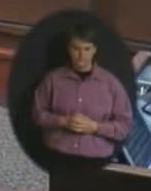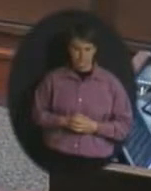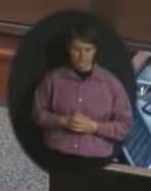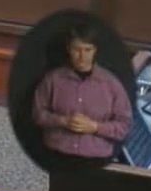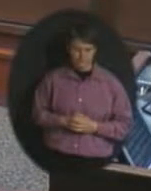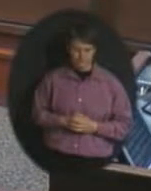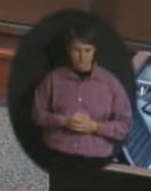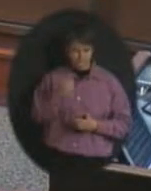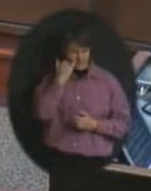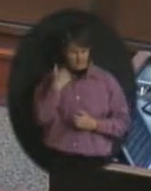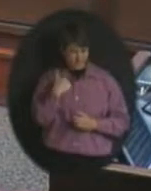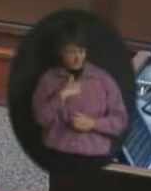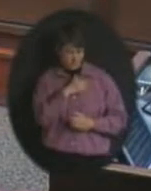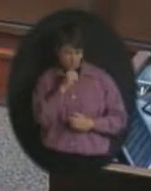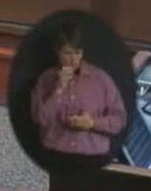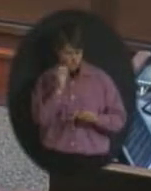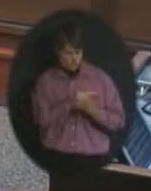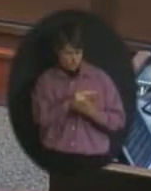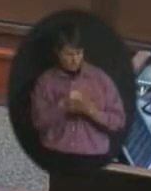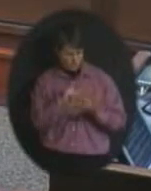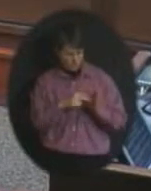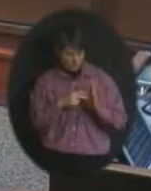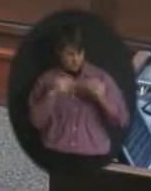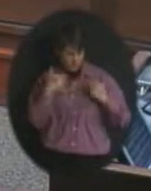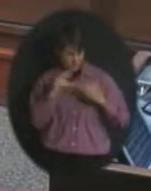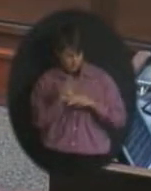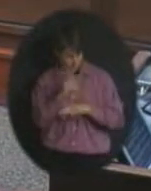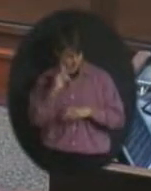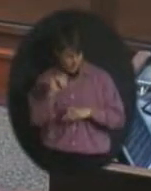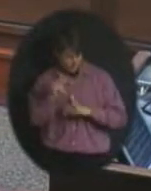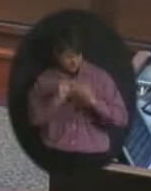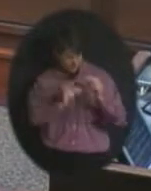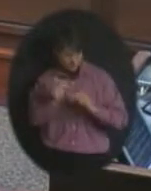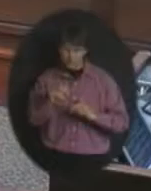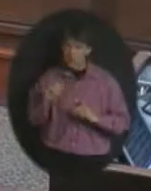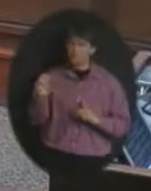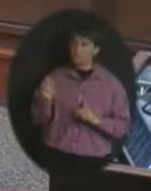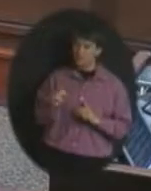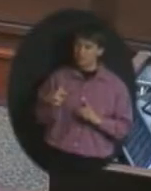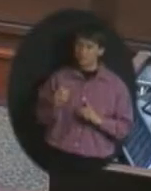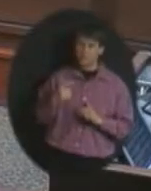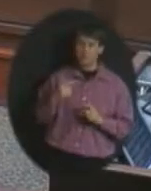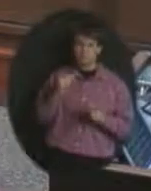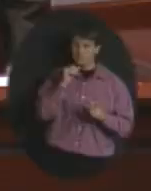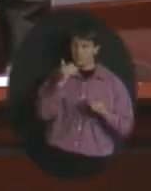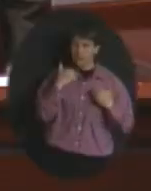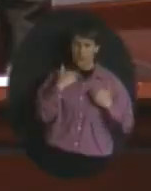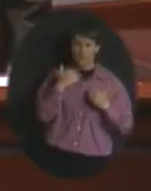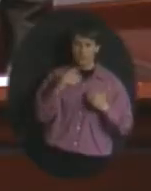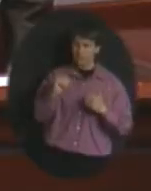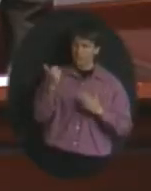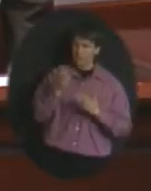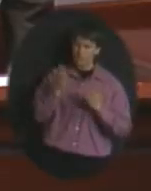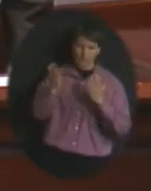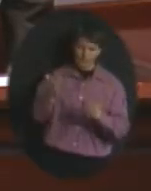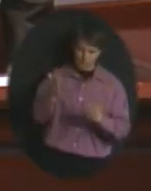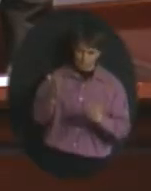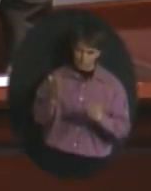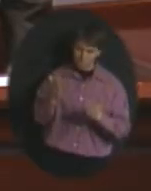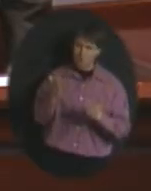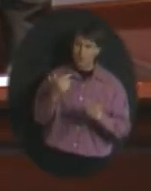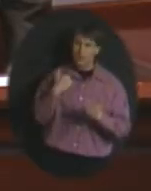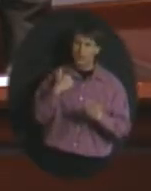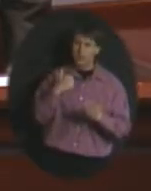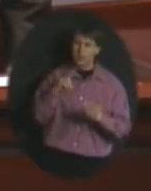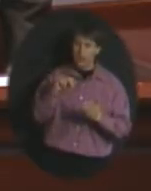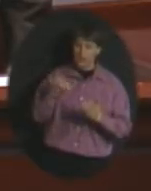And if we don't approve this, we have a use for the building? Yes, we have not had any other offers, you know, coming through, and as our